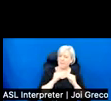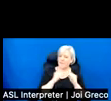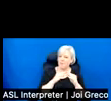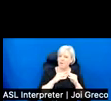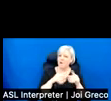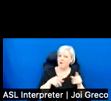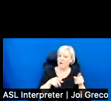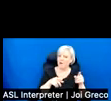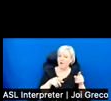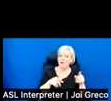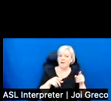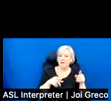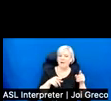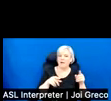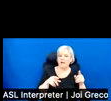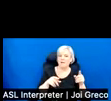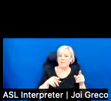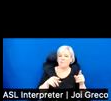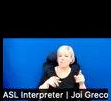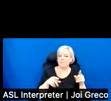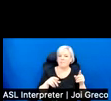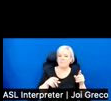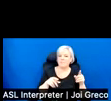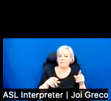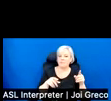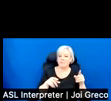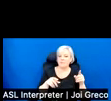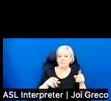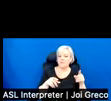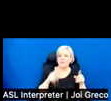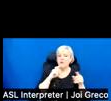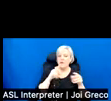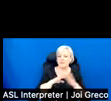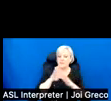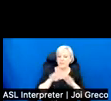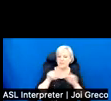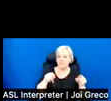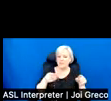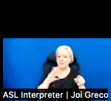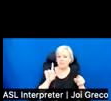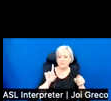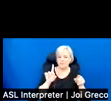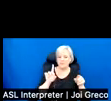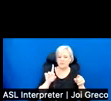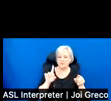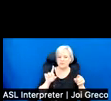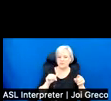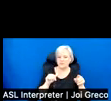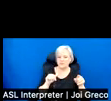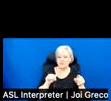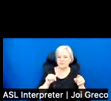while I was talking. So this was an external mounted system that I developed during my PhD. Now, as you go on to the next slide, what we're seeing